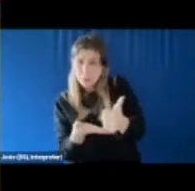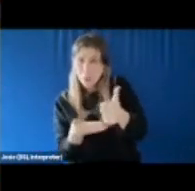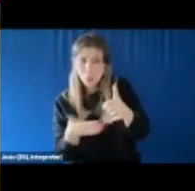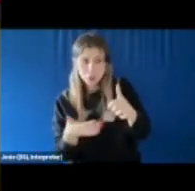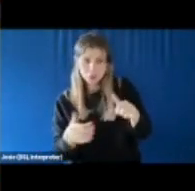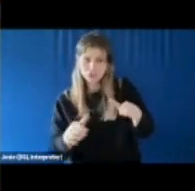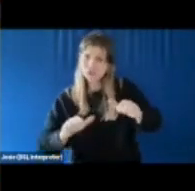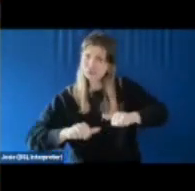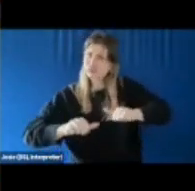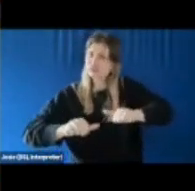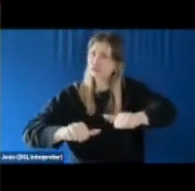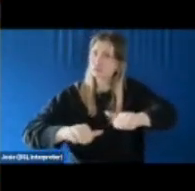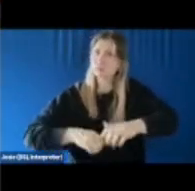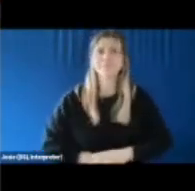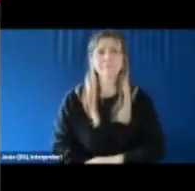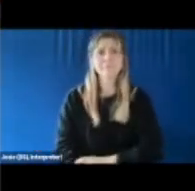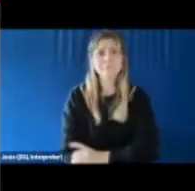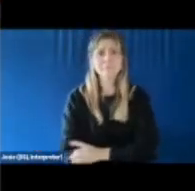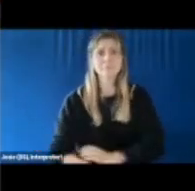engage with.